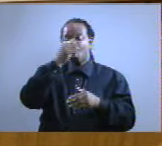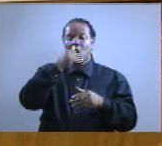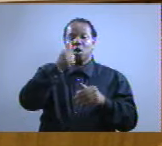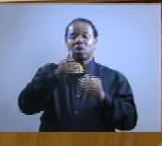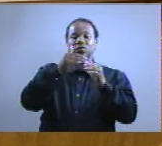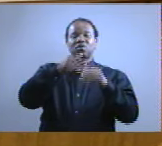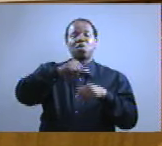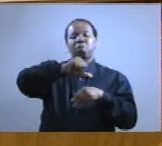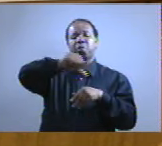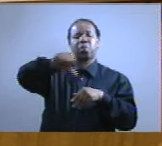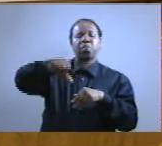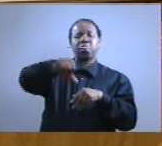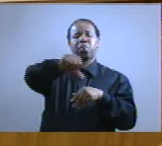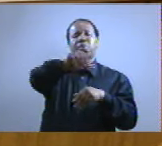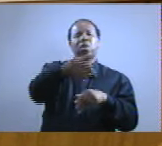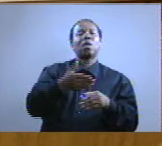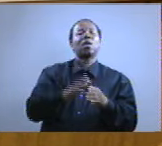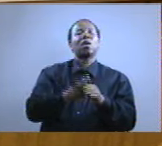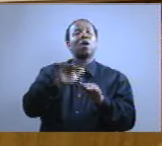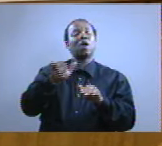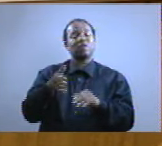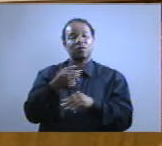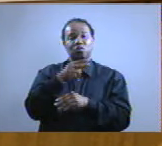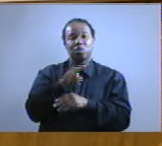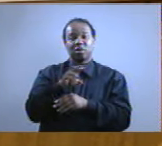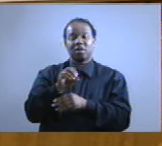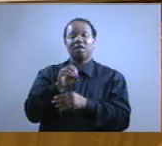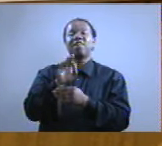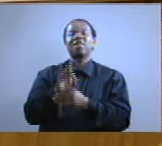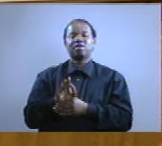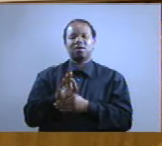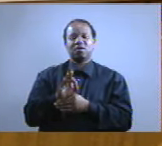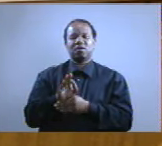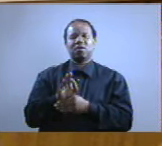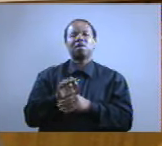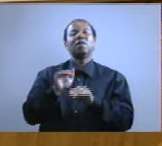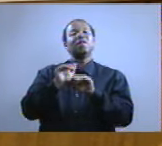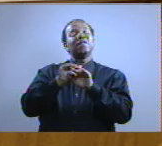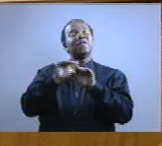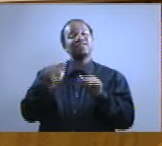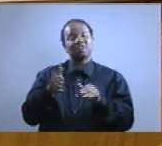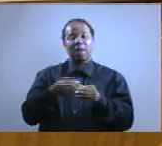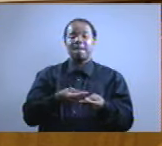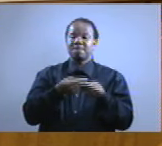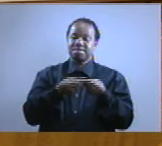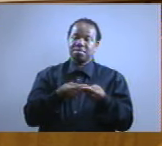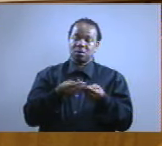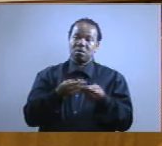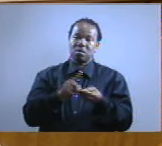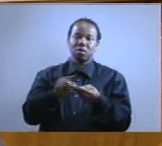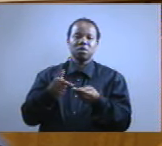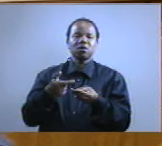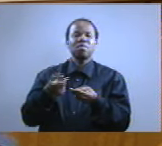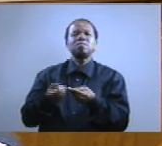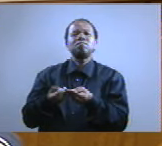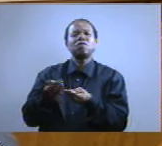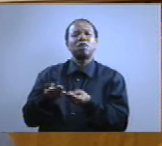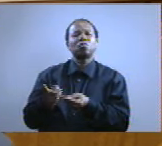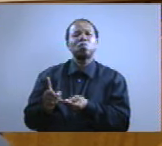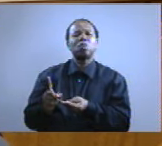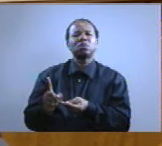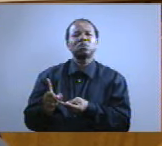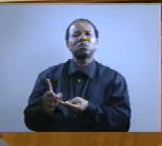Fund Contributions Bill of 2013. This Contributions Bill provides for the imposition of